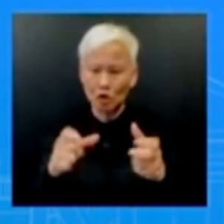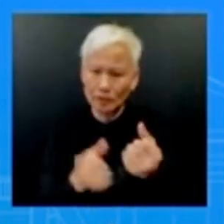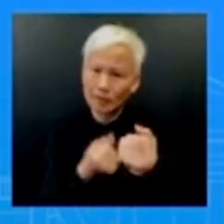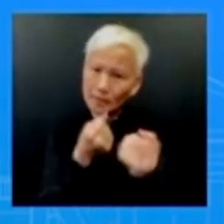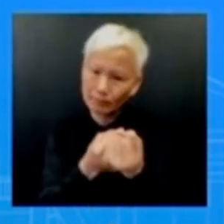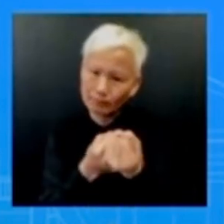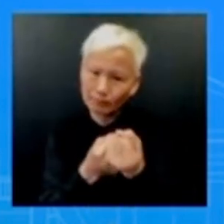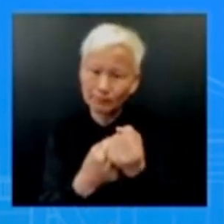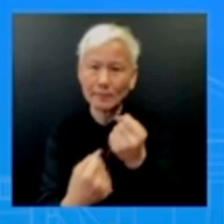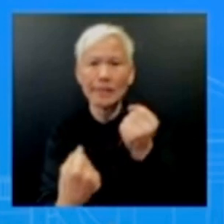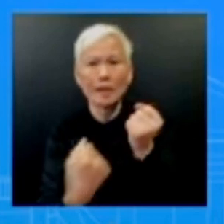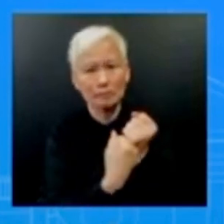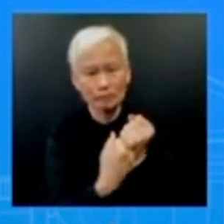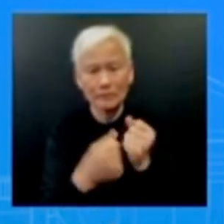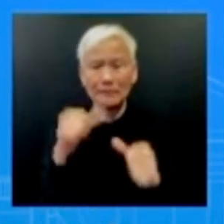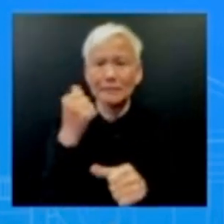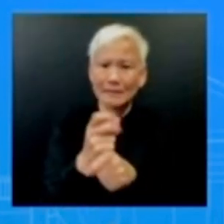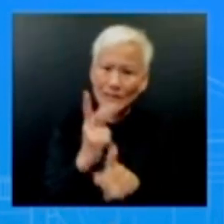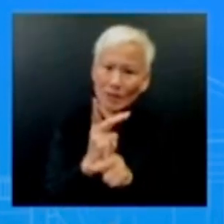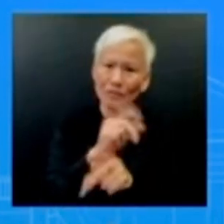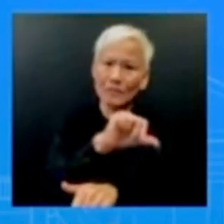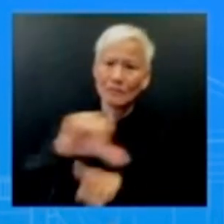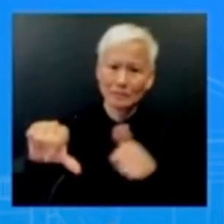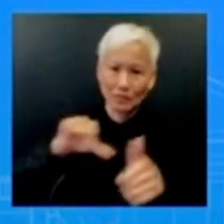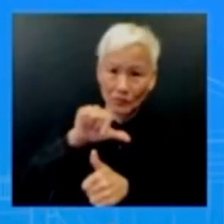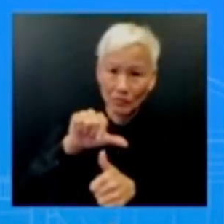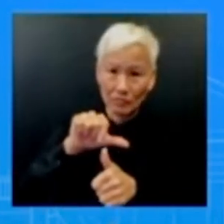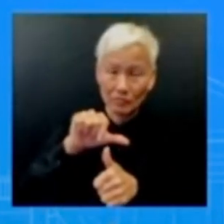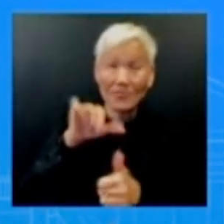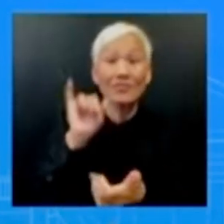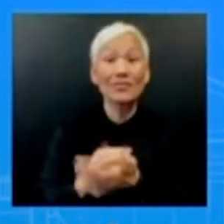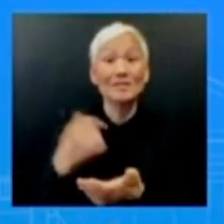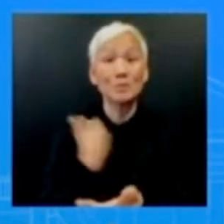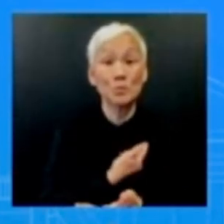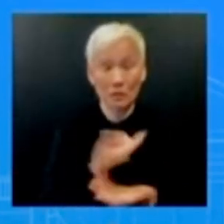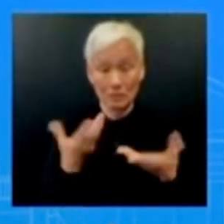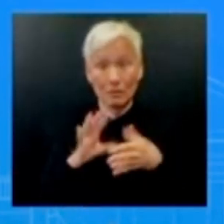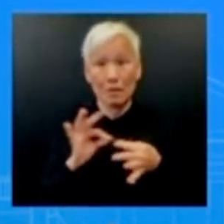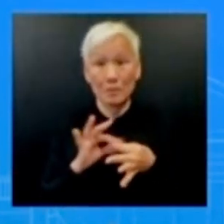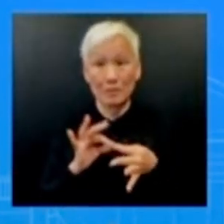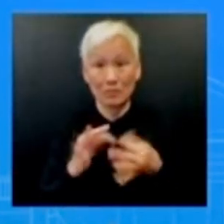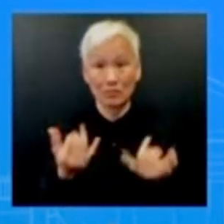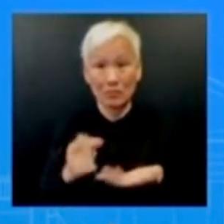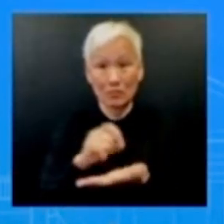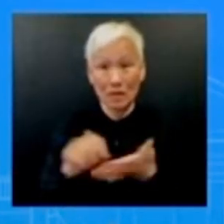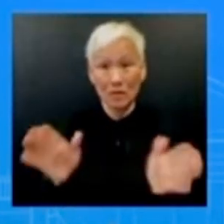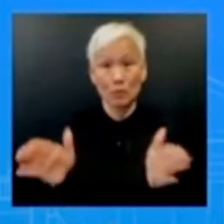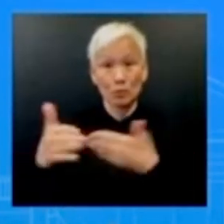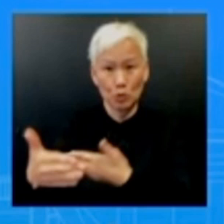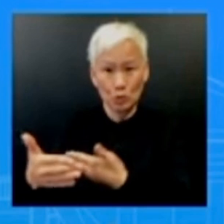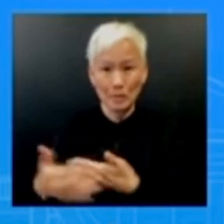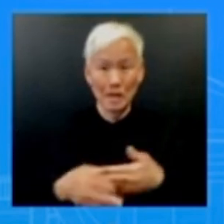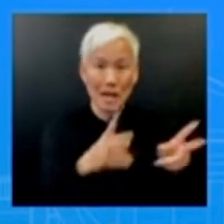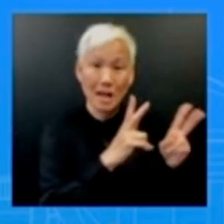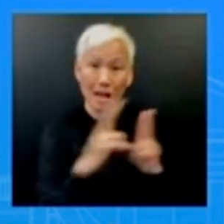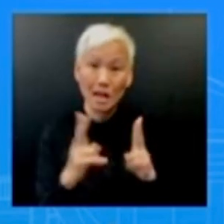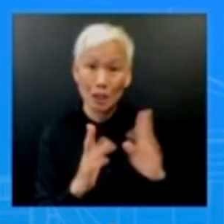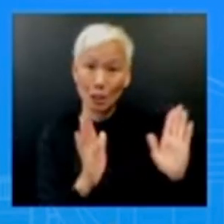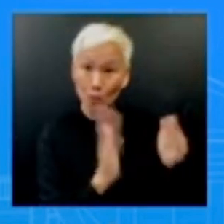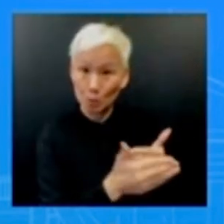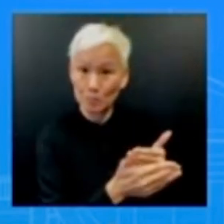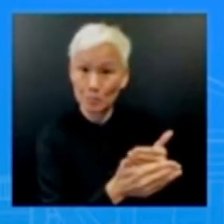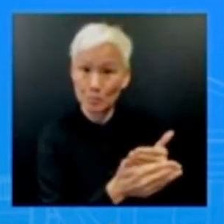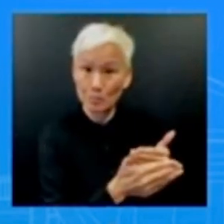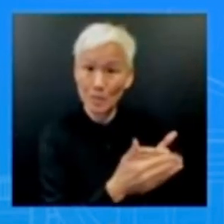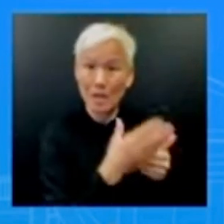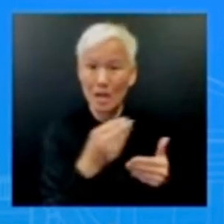stage believes in. That's things we talked about in the writer's room, and we talk about in the editing room, and everything in between. And just like, you know, we just want to emulate, you know,